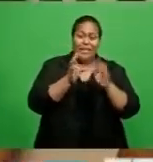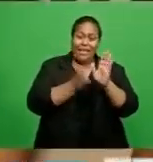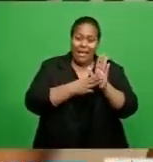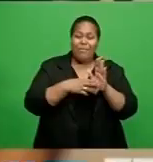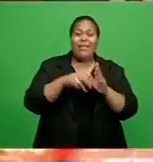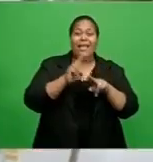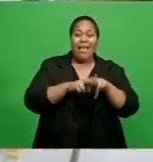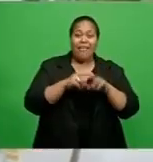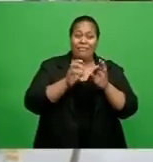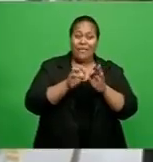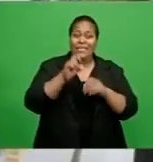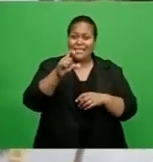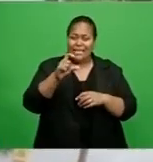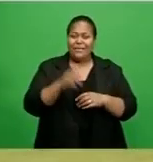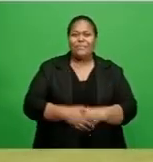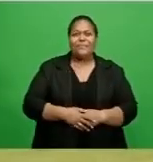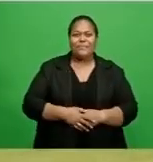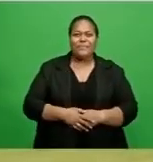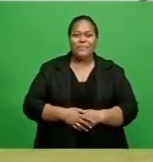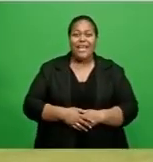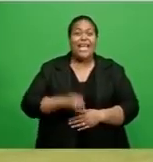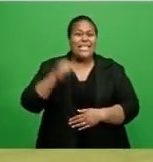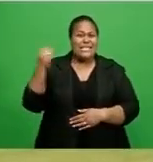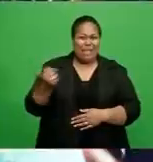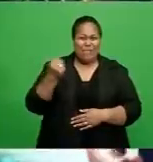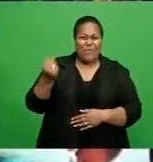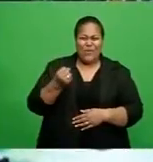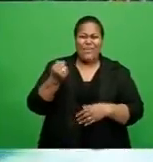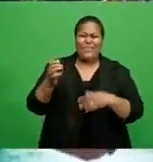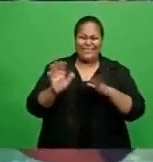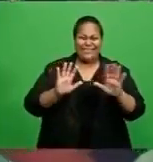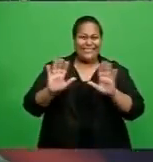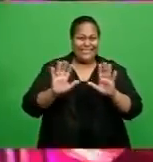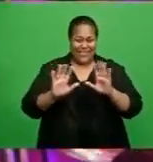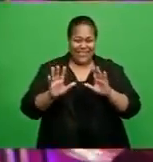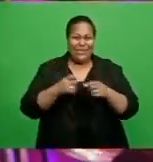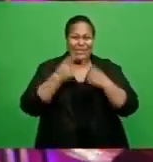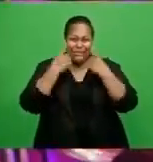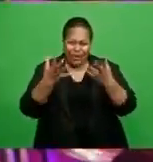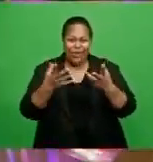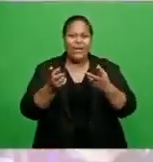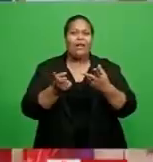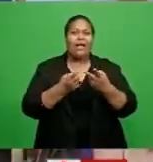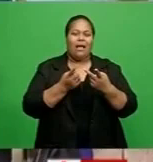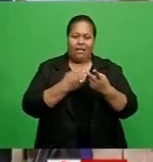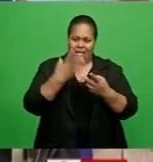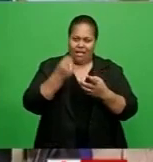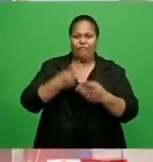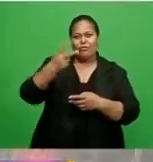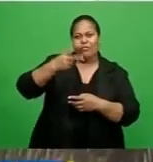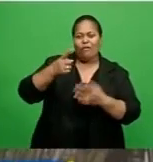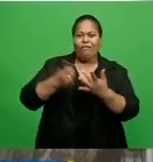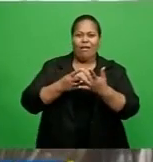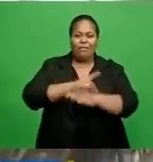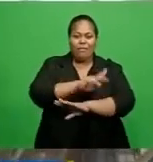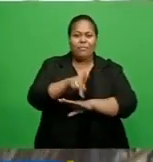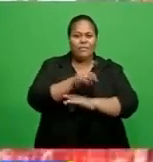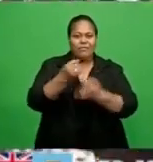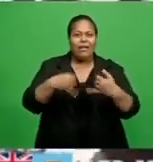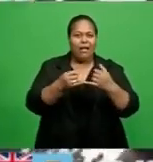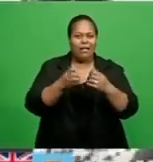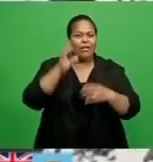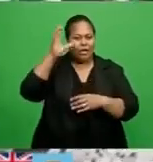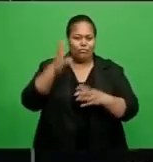Auntie Tala from the Laughing Samoans, featuring artists from Fiji and 12 other Pacific Island countries. Lena Reese,